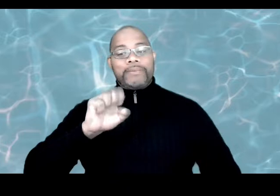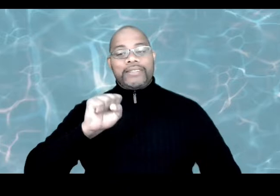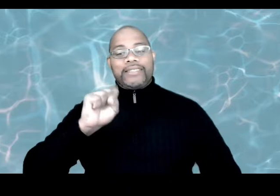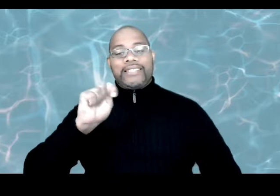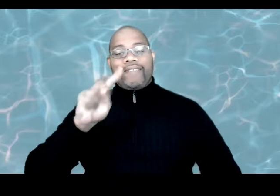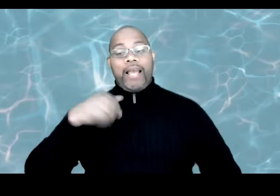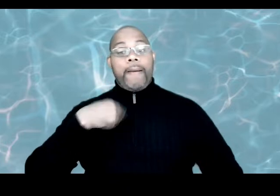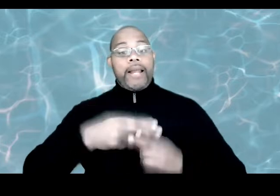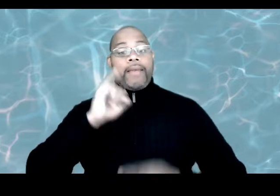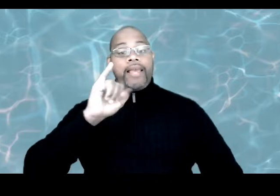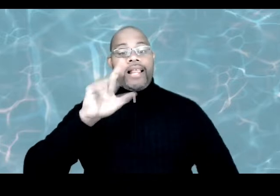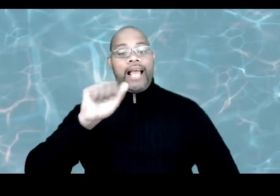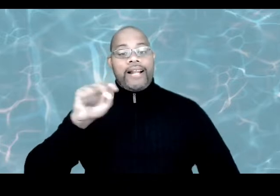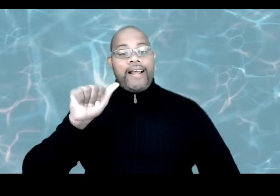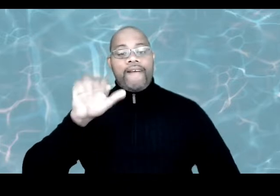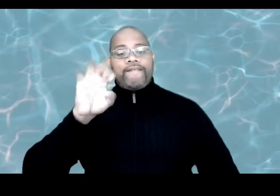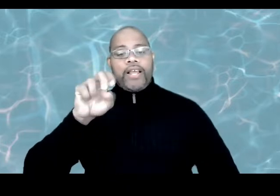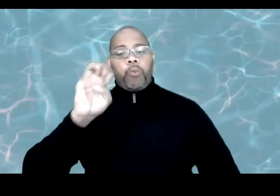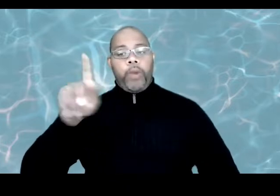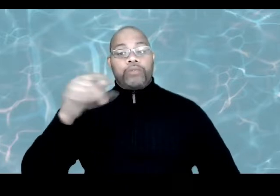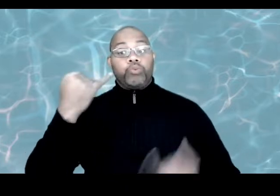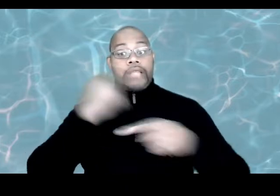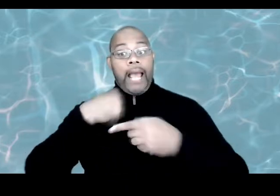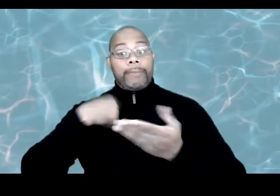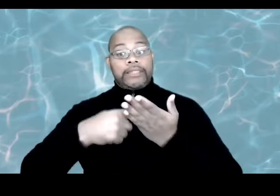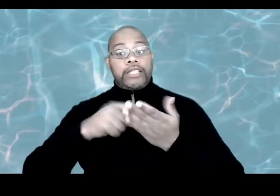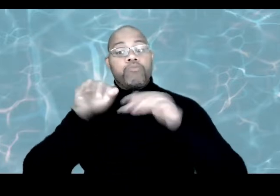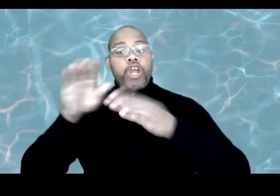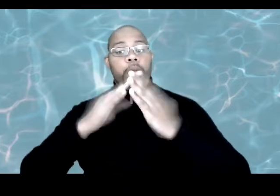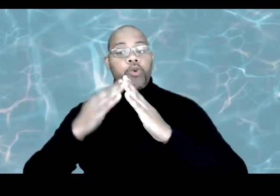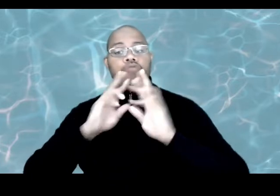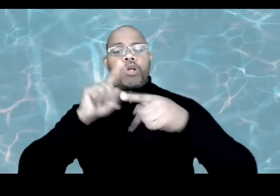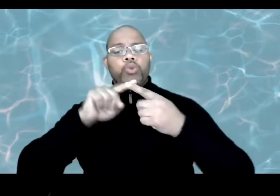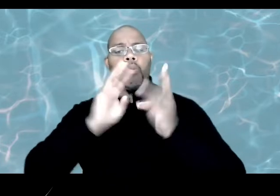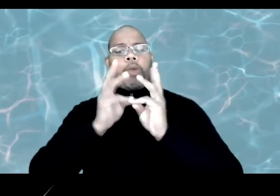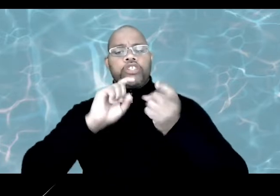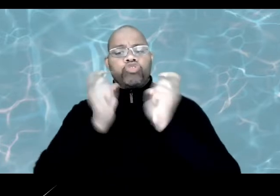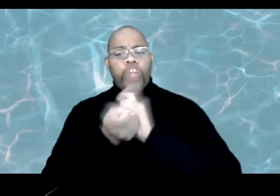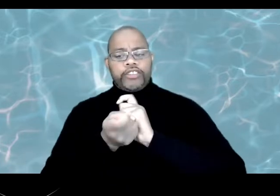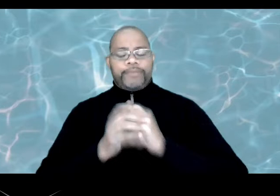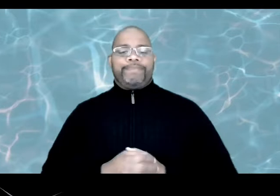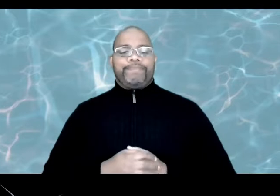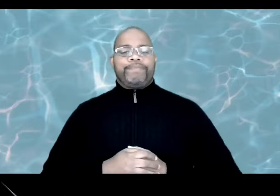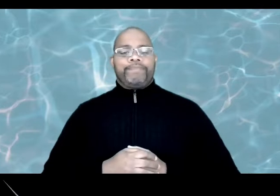Welcome to BIMS TV. I'm Ileana Fenwick, and today I'm taking a bite out of marine communities responding to climate